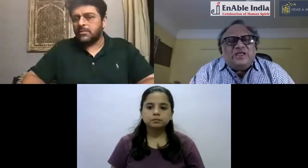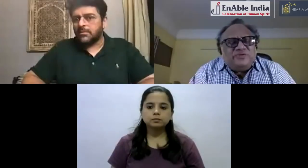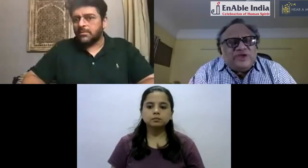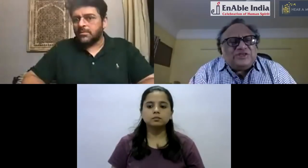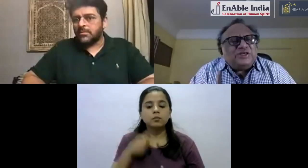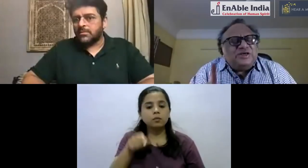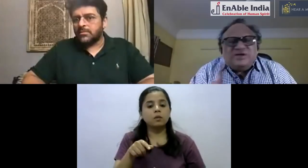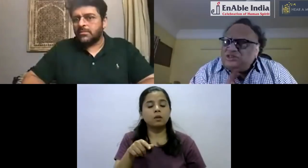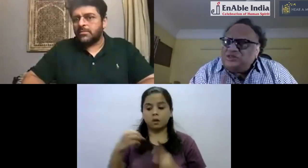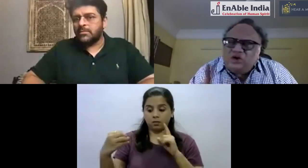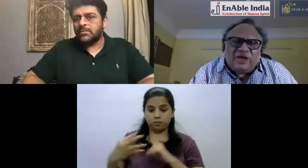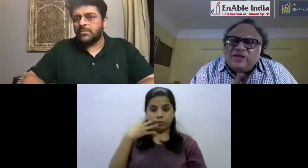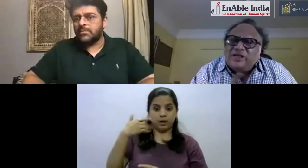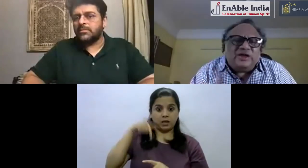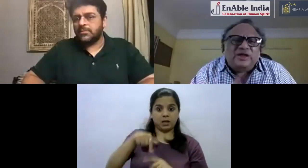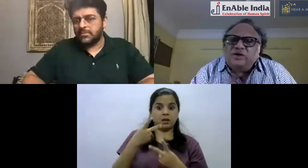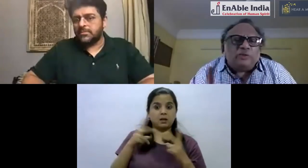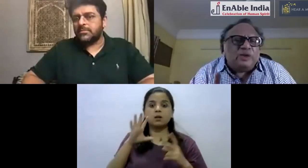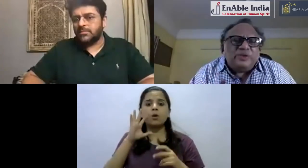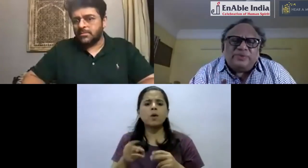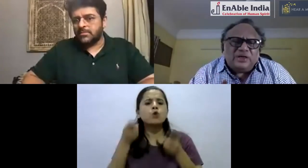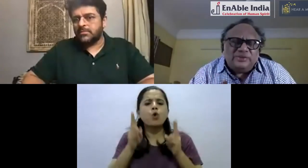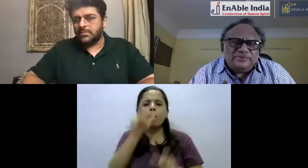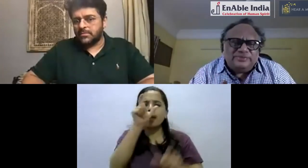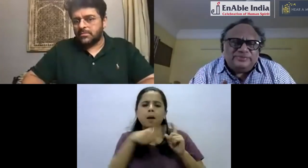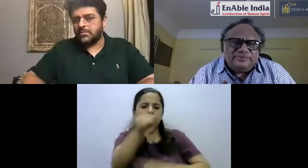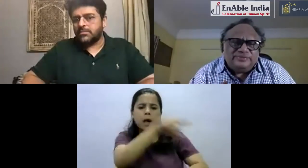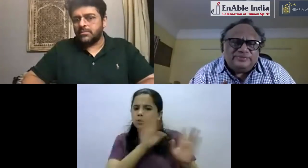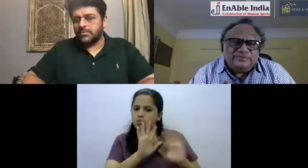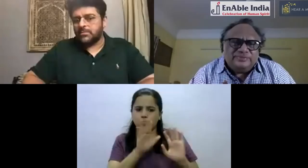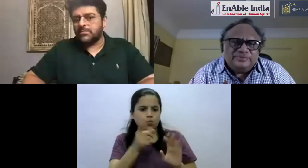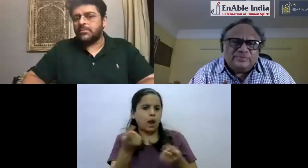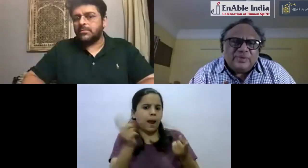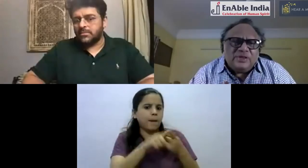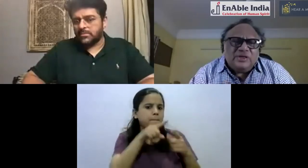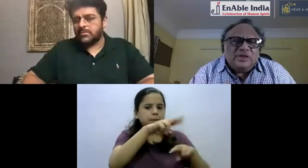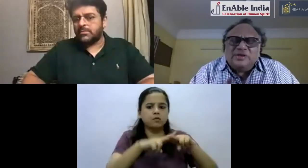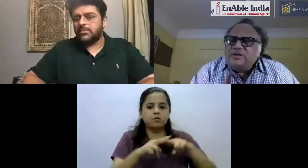The infection does not occur in normal people.